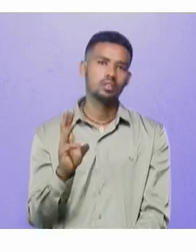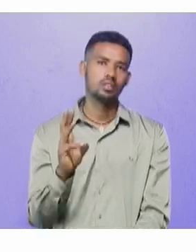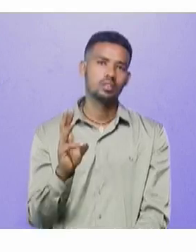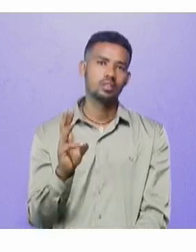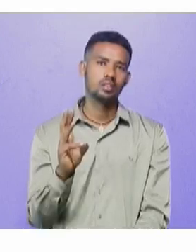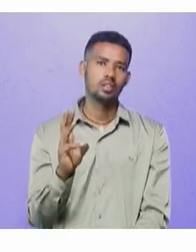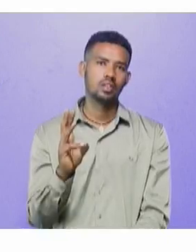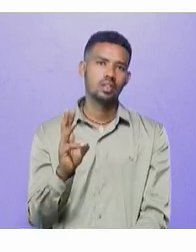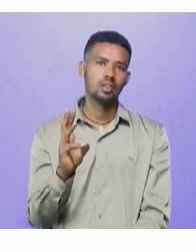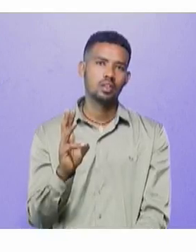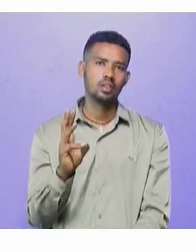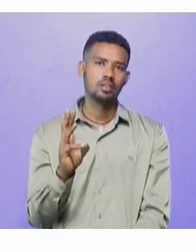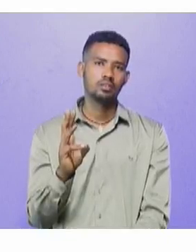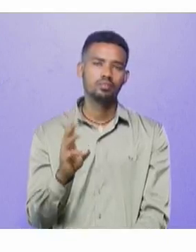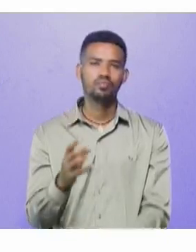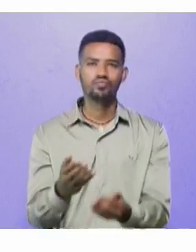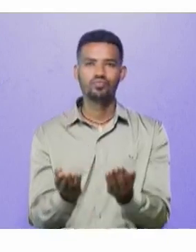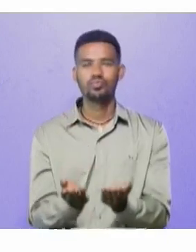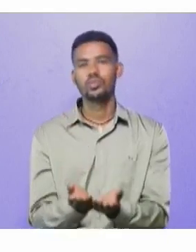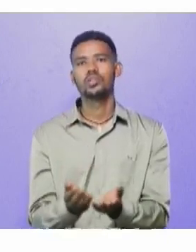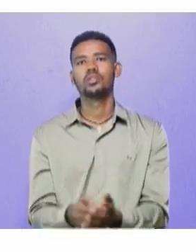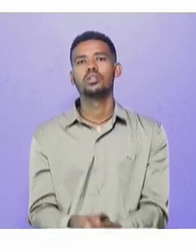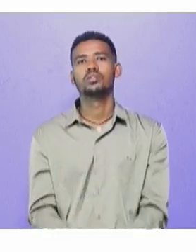6. Dish.